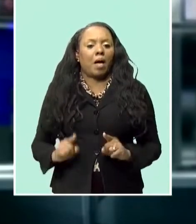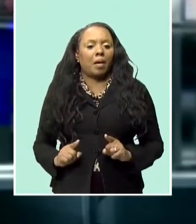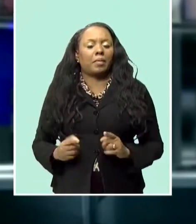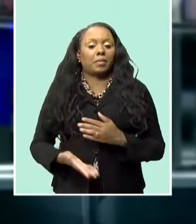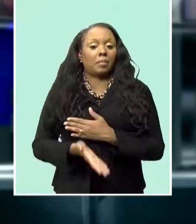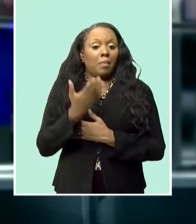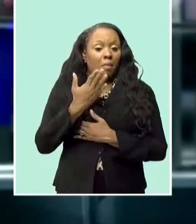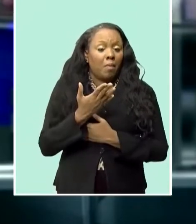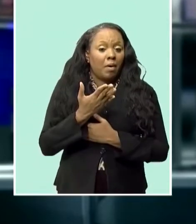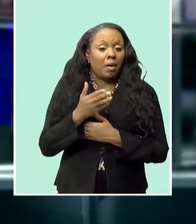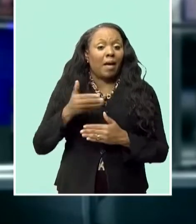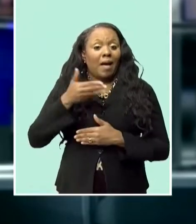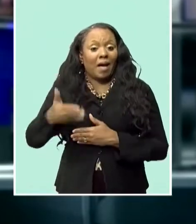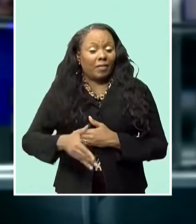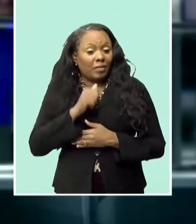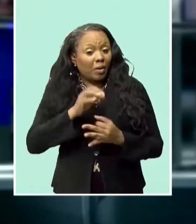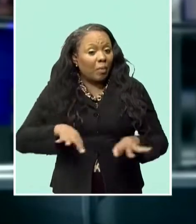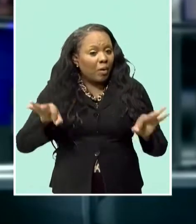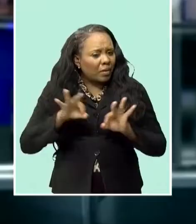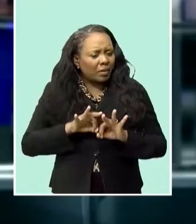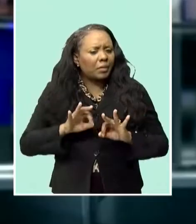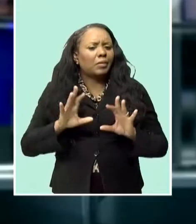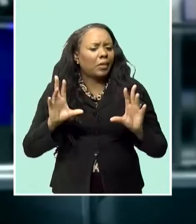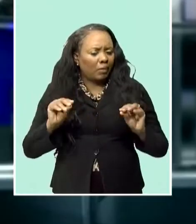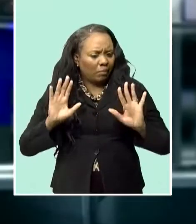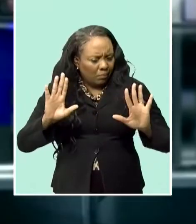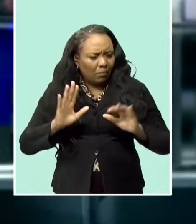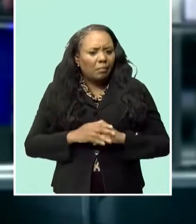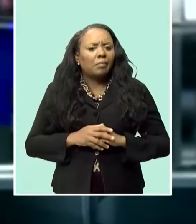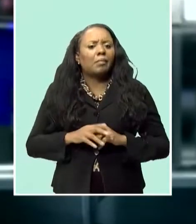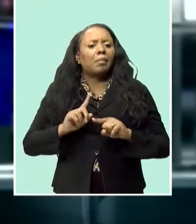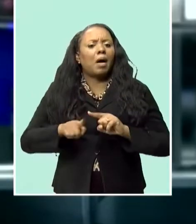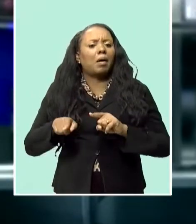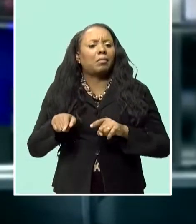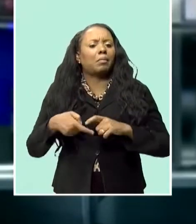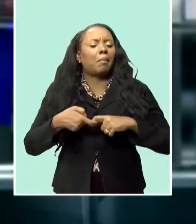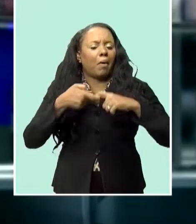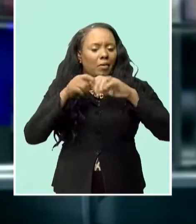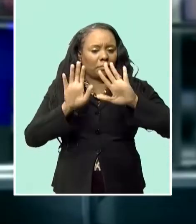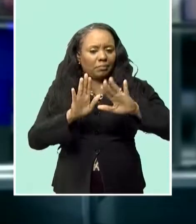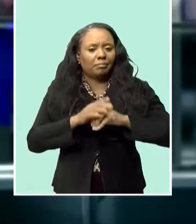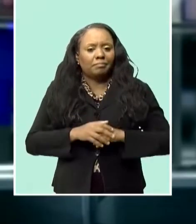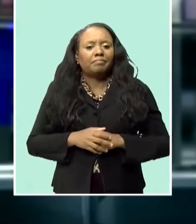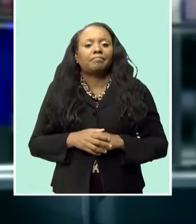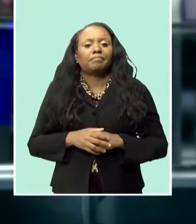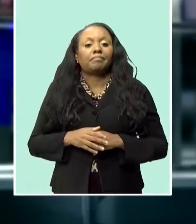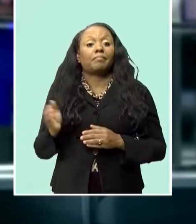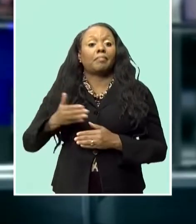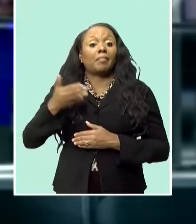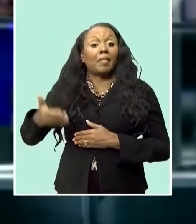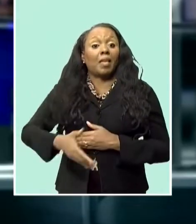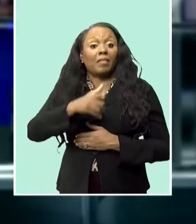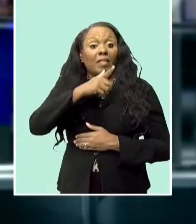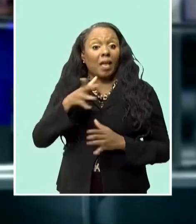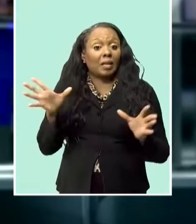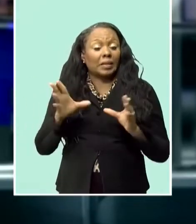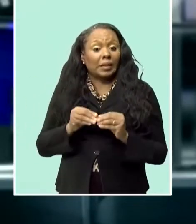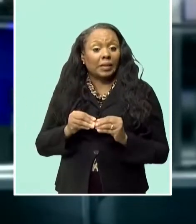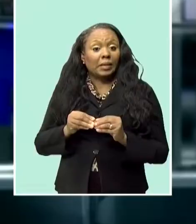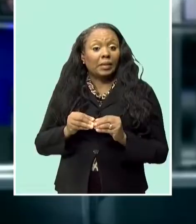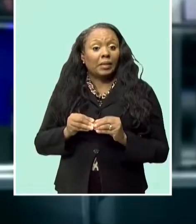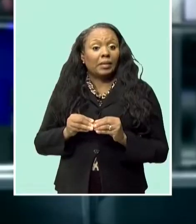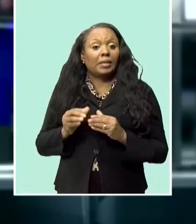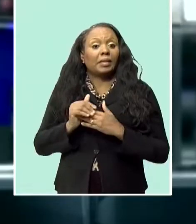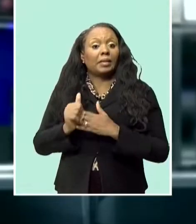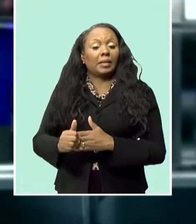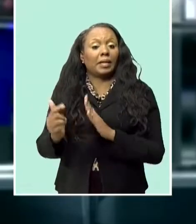not important, but we'll get back to that in just a moment. Now, in the post-lunch session, lead counsel, King's Counsel Ramon Aline,